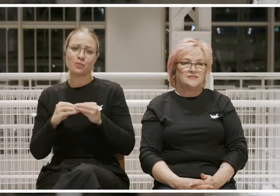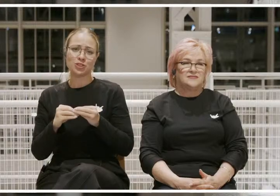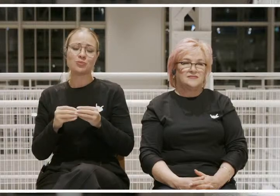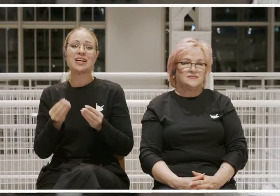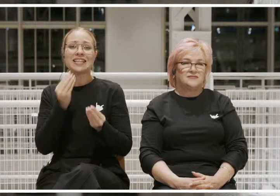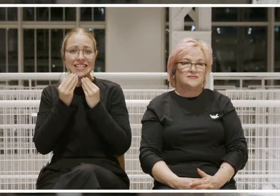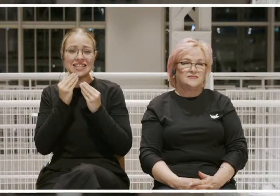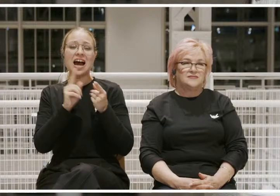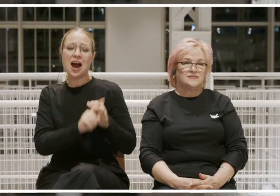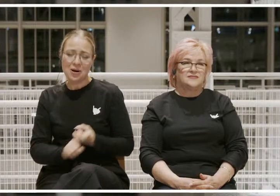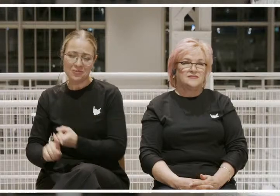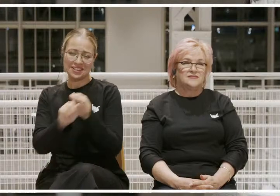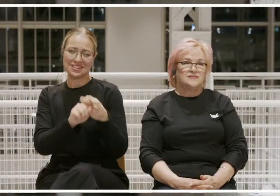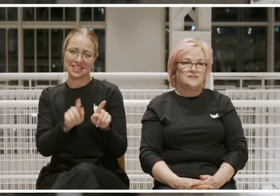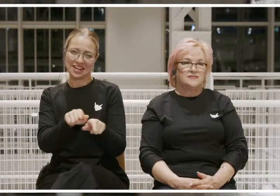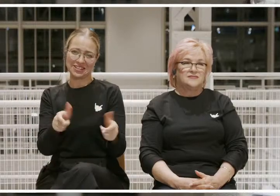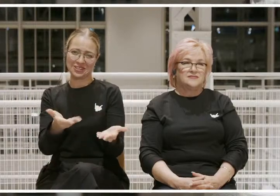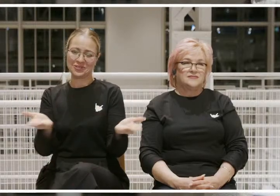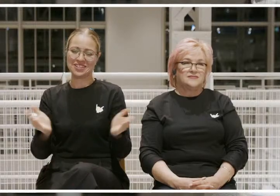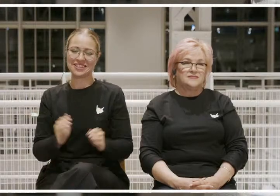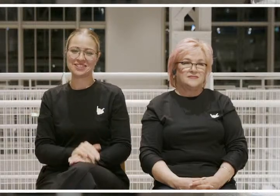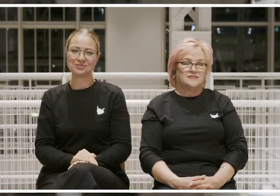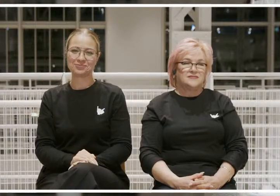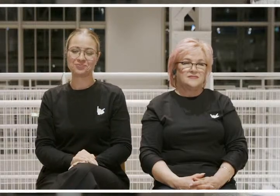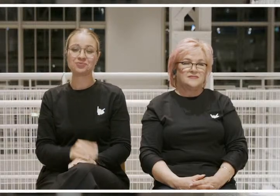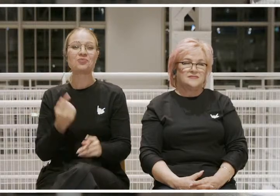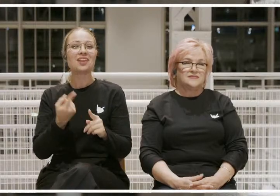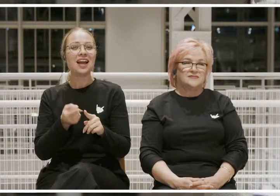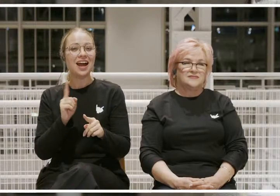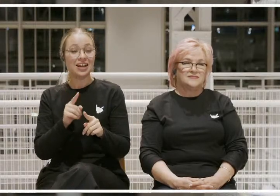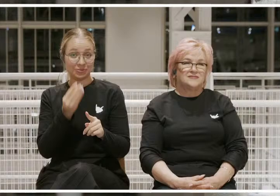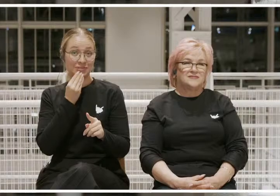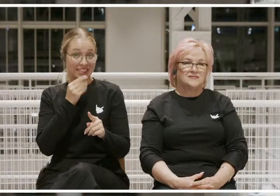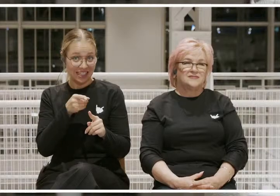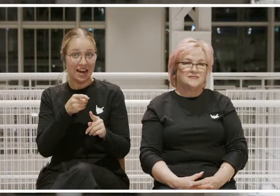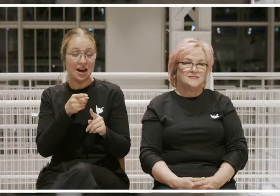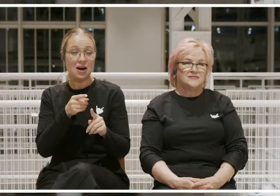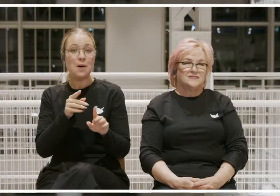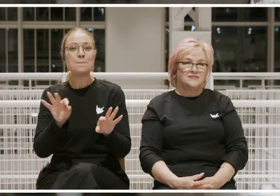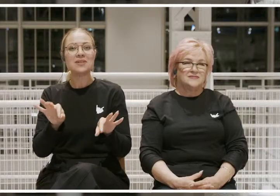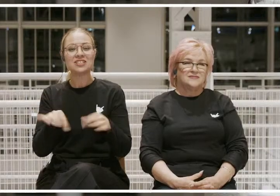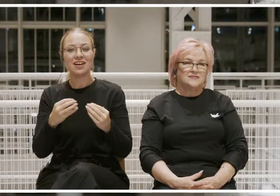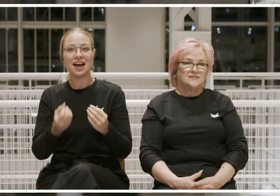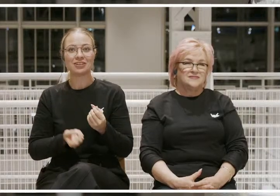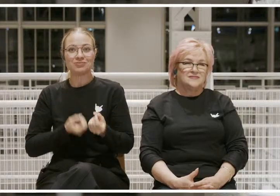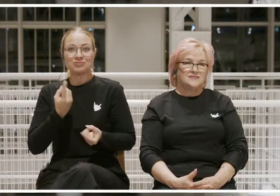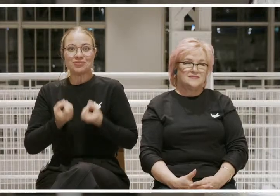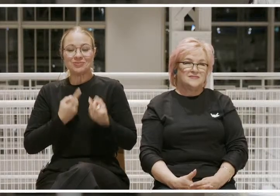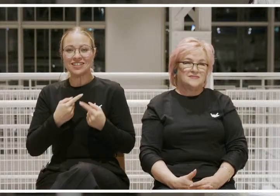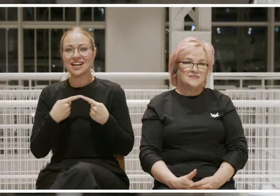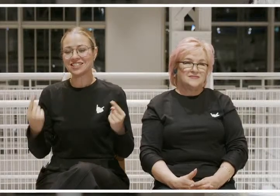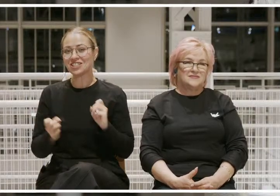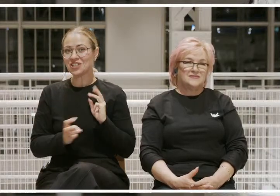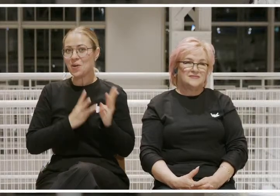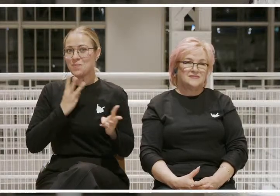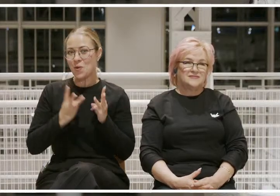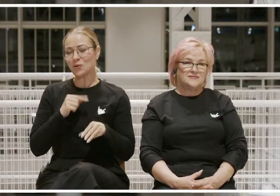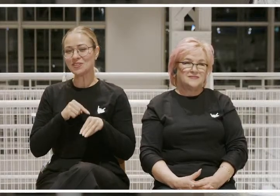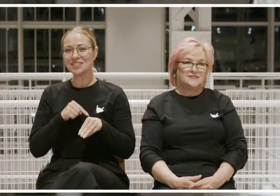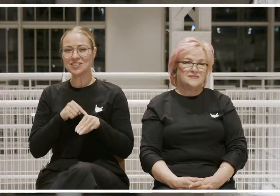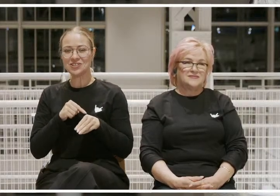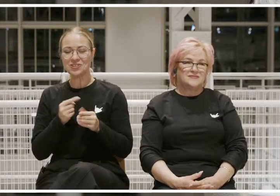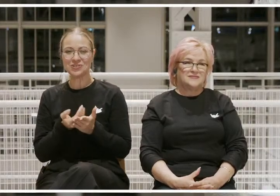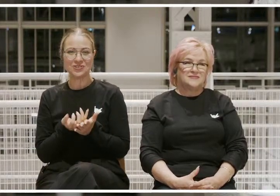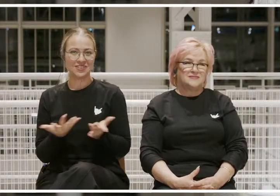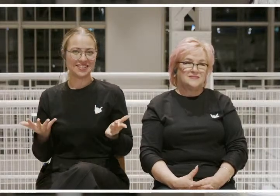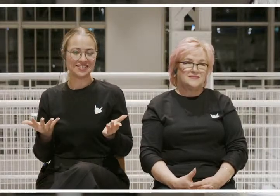stimulates different emotions, different senses. And you